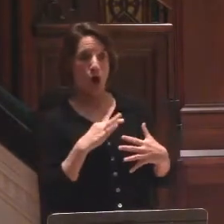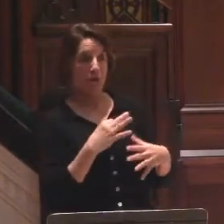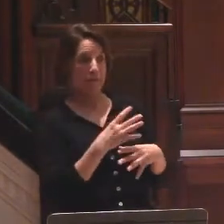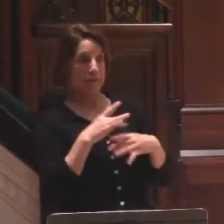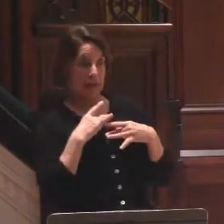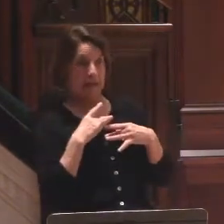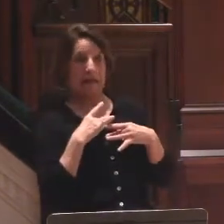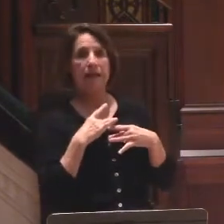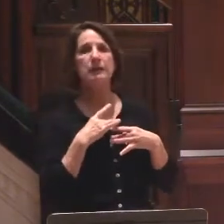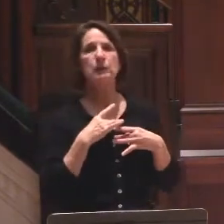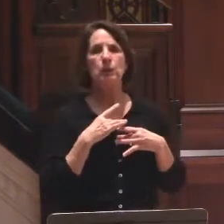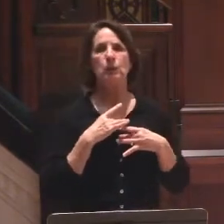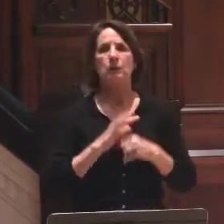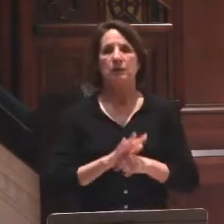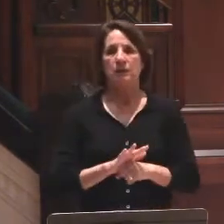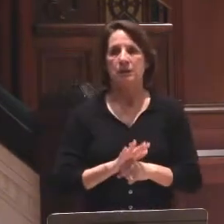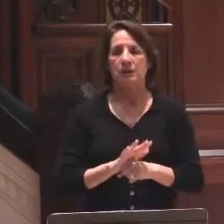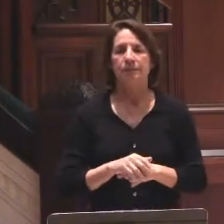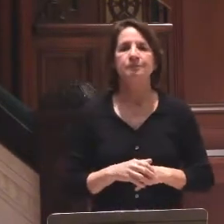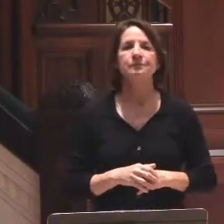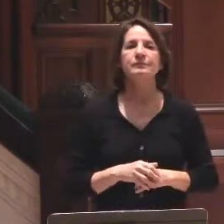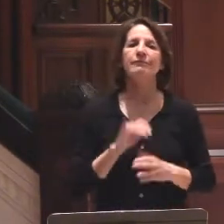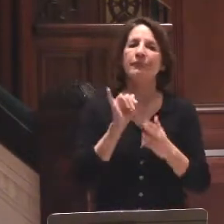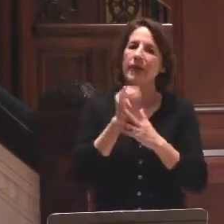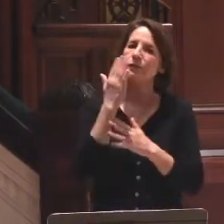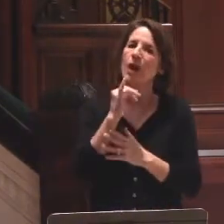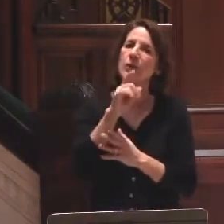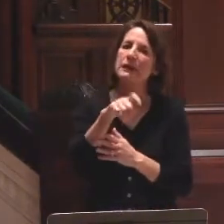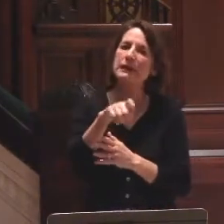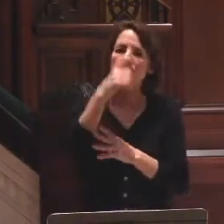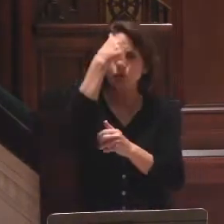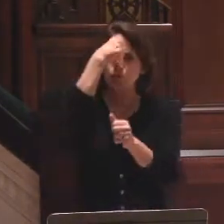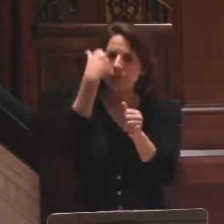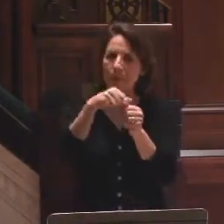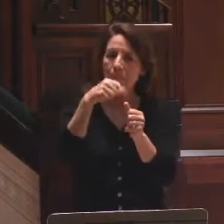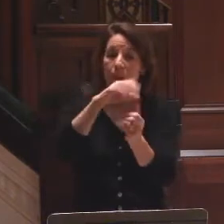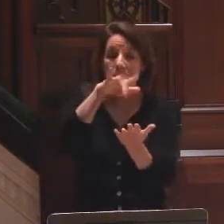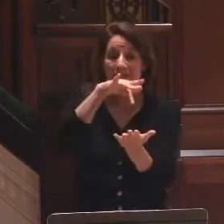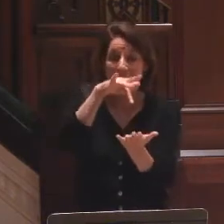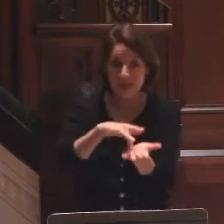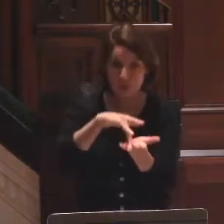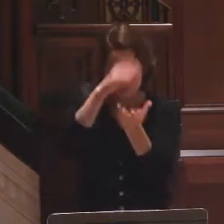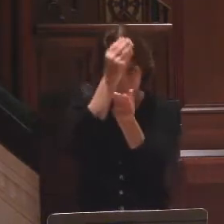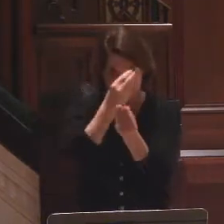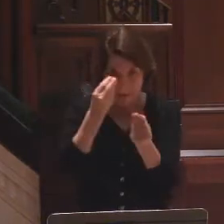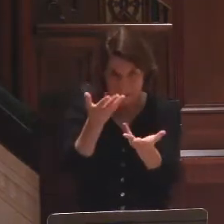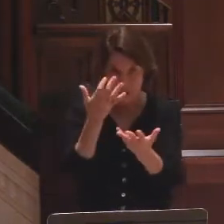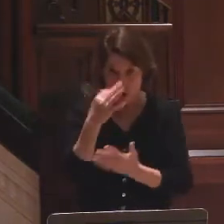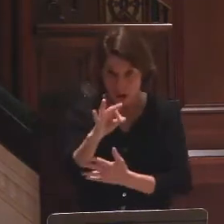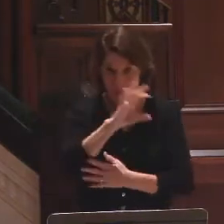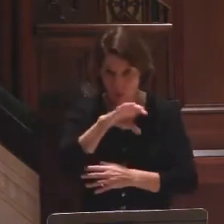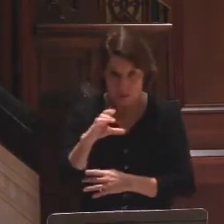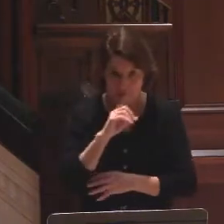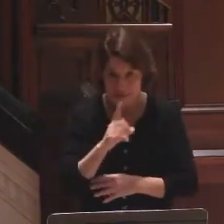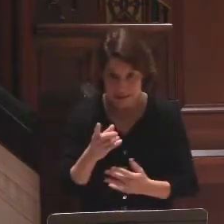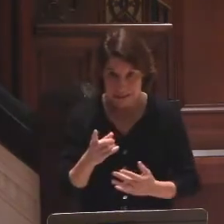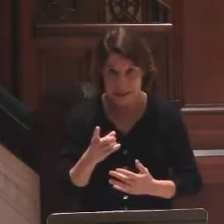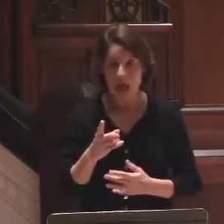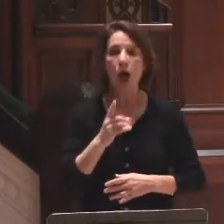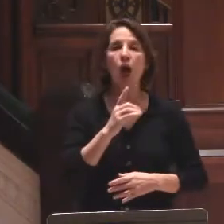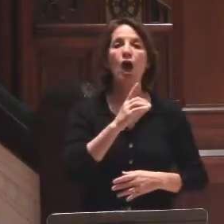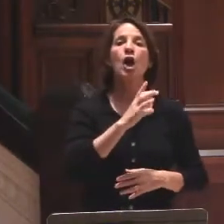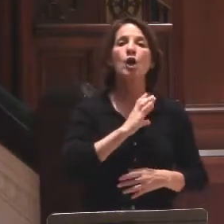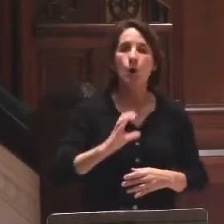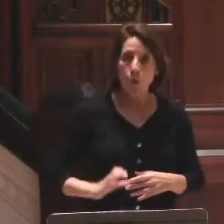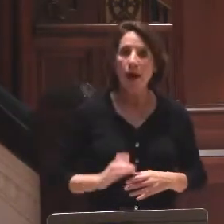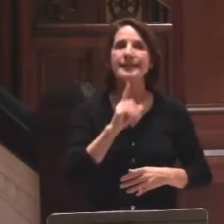out. And that's why we need to remember the central message of Christmas, which is Christ is